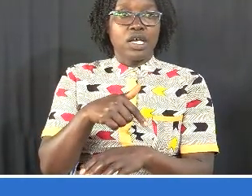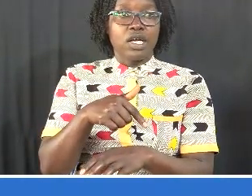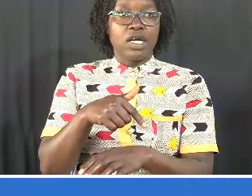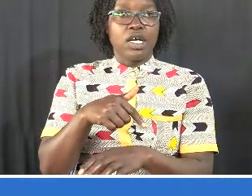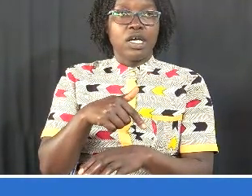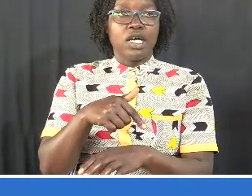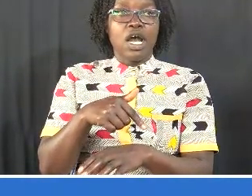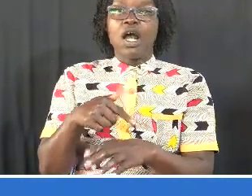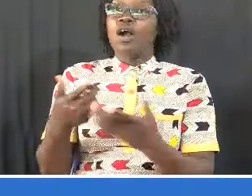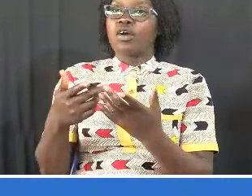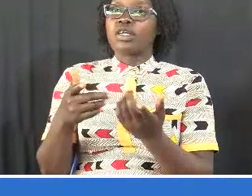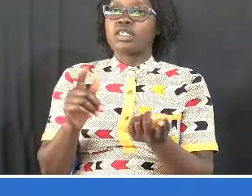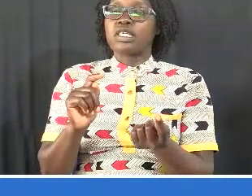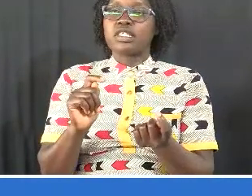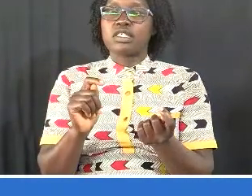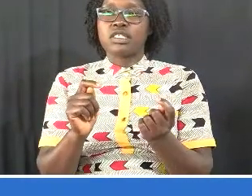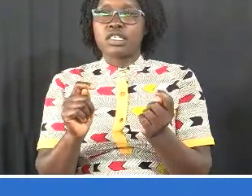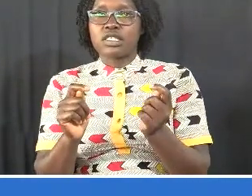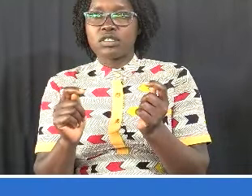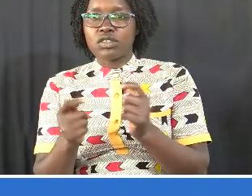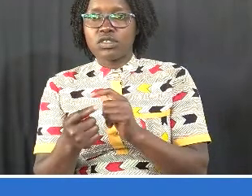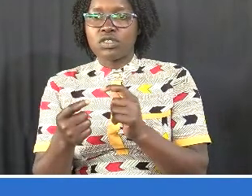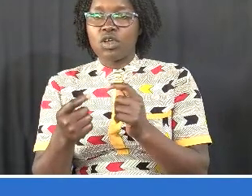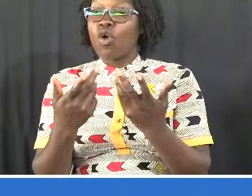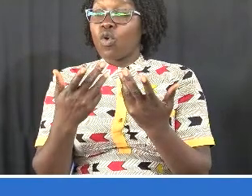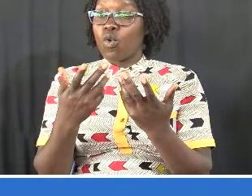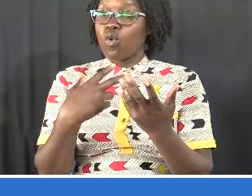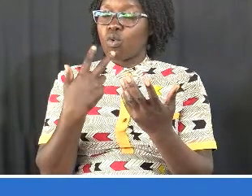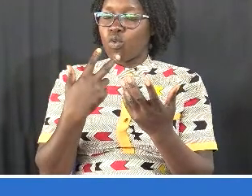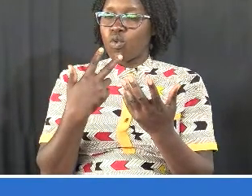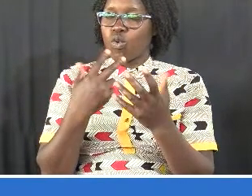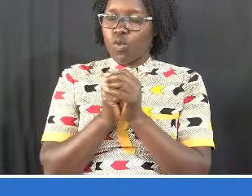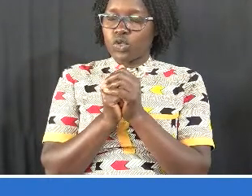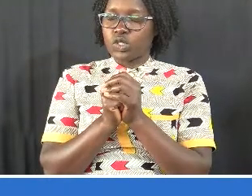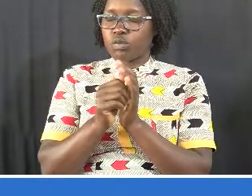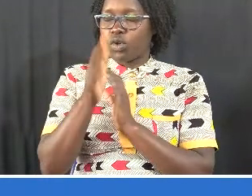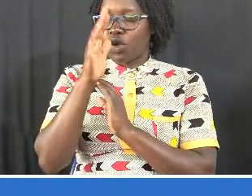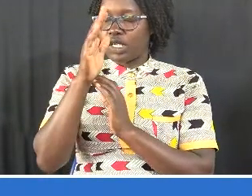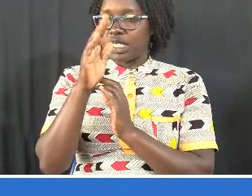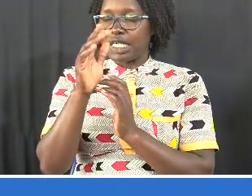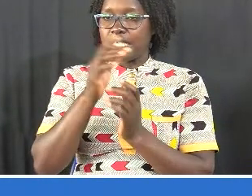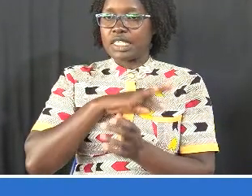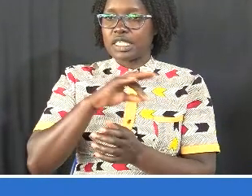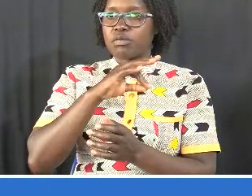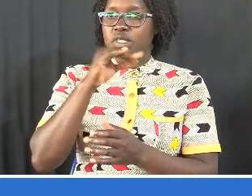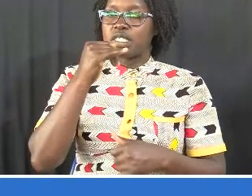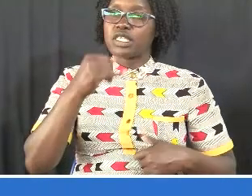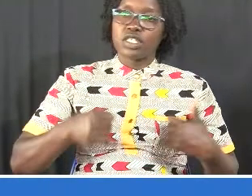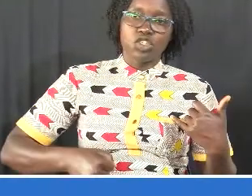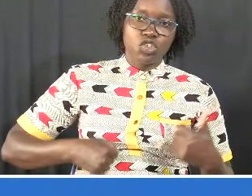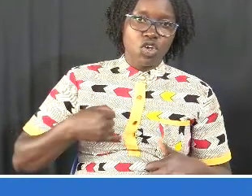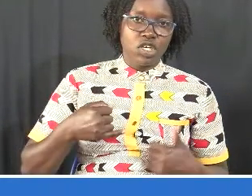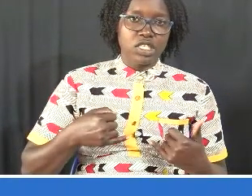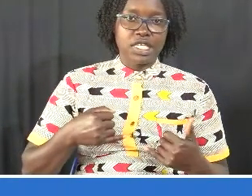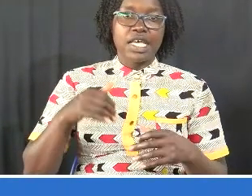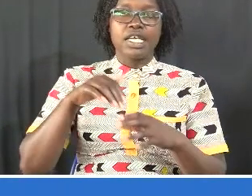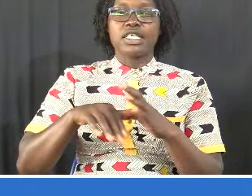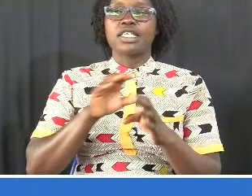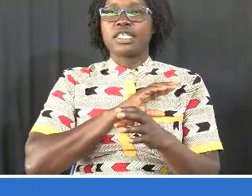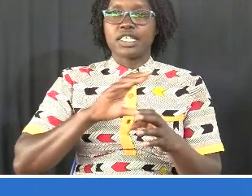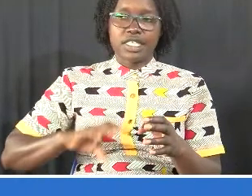the circumcision who worship God in the Spirit, rejoice in